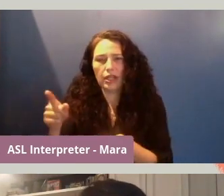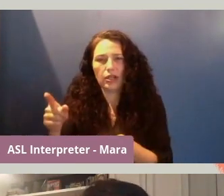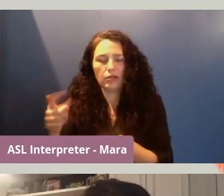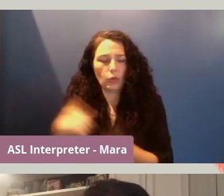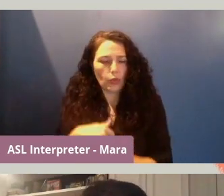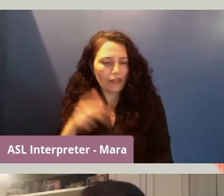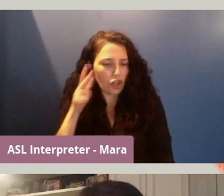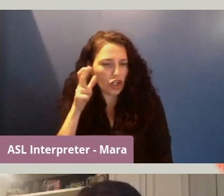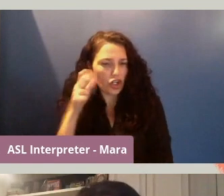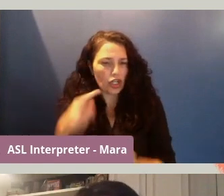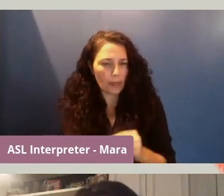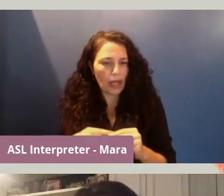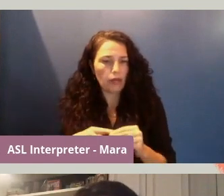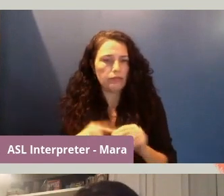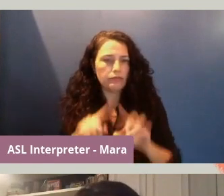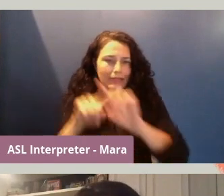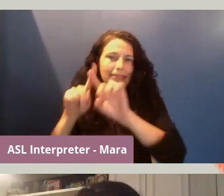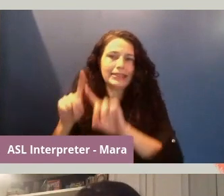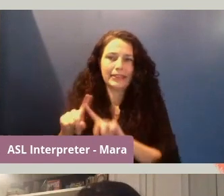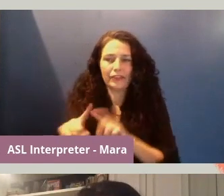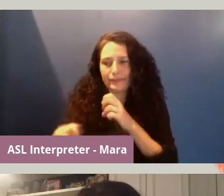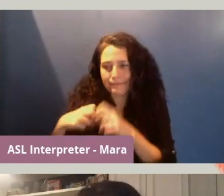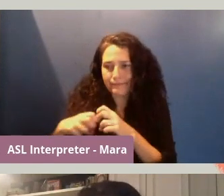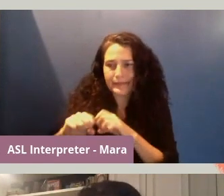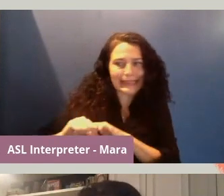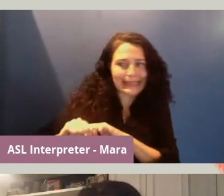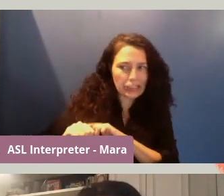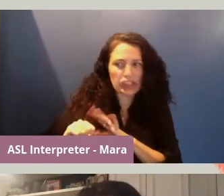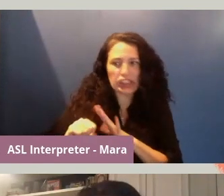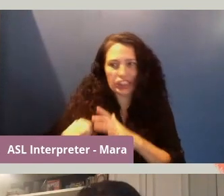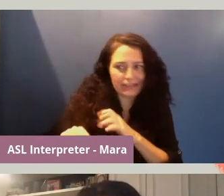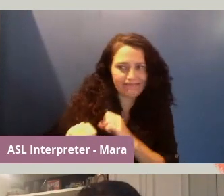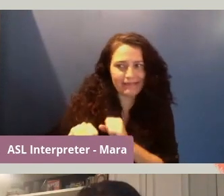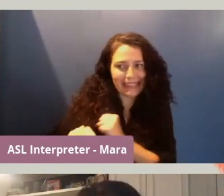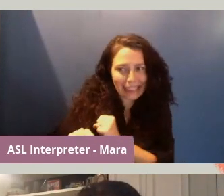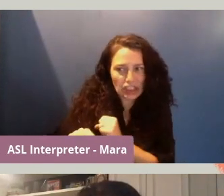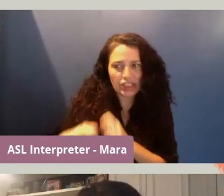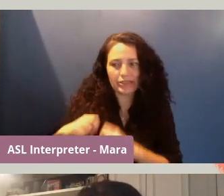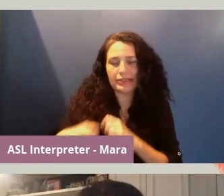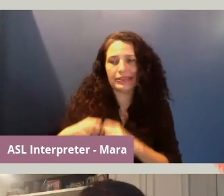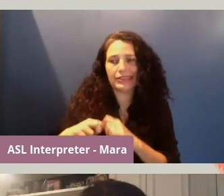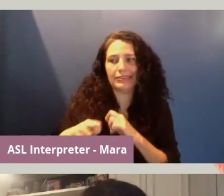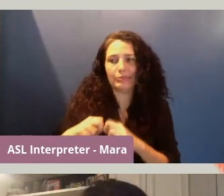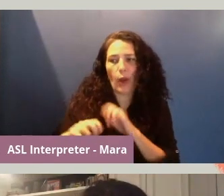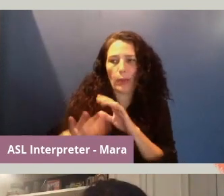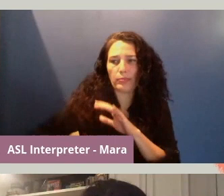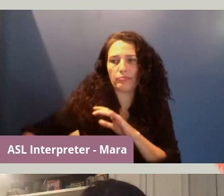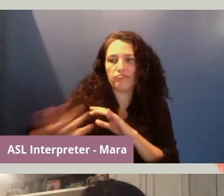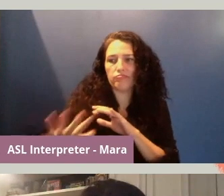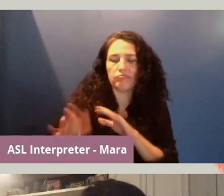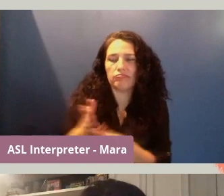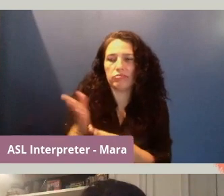about a number of the tensions in the field, and I'd be really curious for you to share how you see your